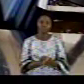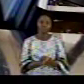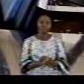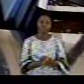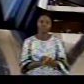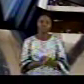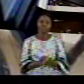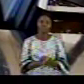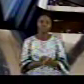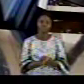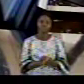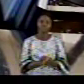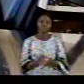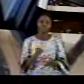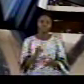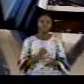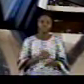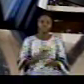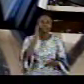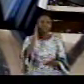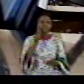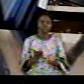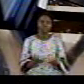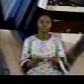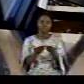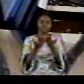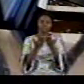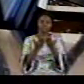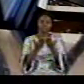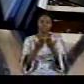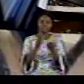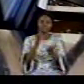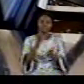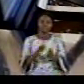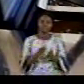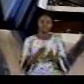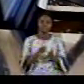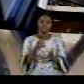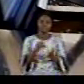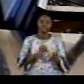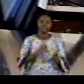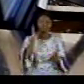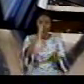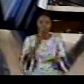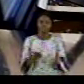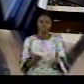And I will be exalted in the earth. I will be exalted in the nations.